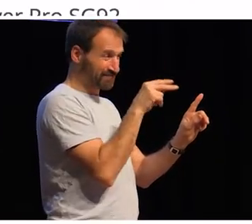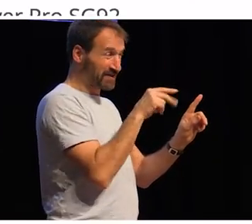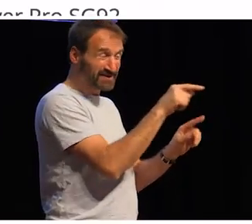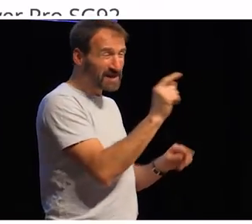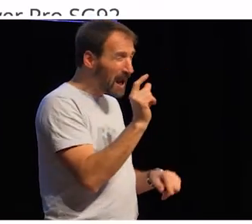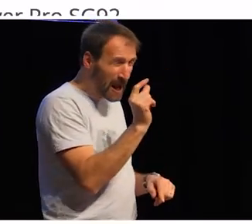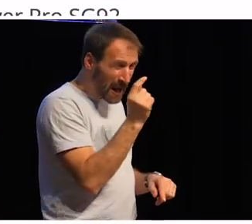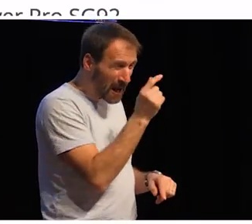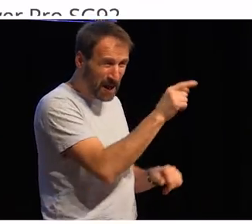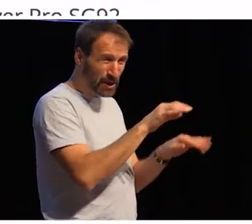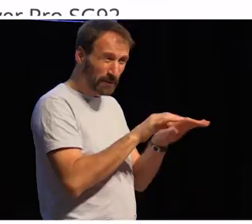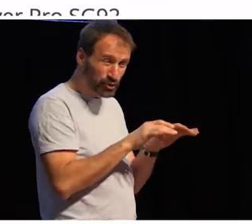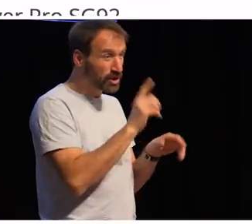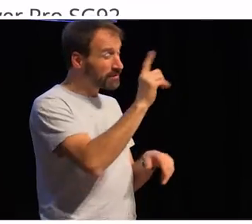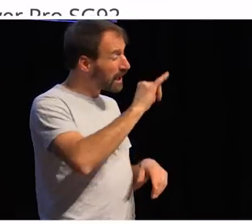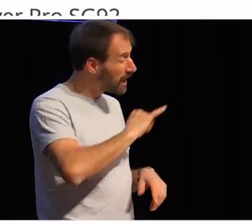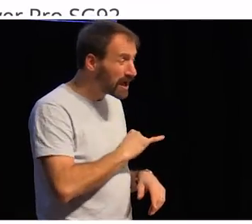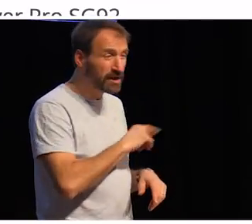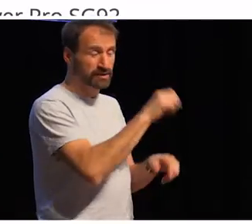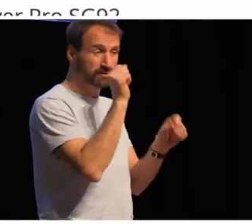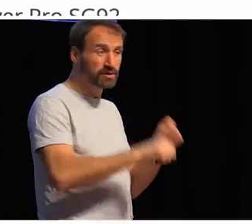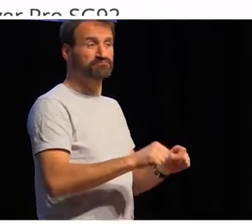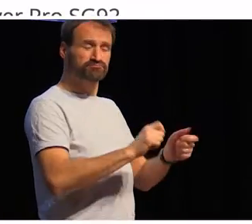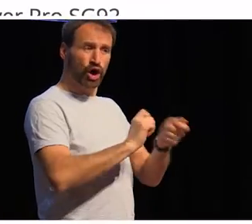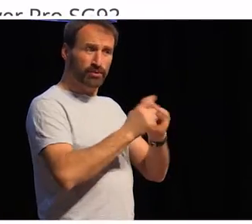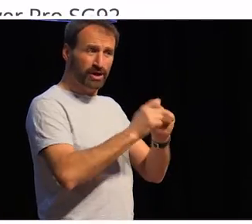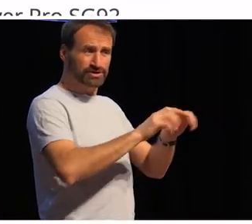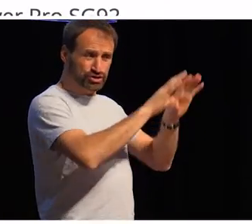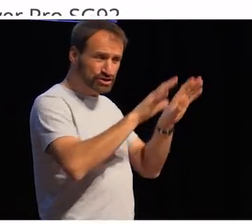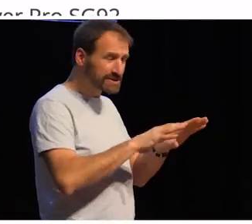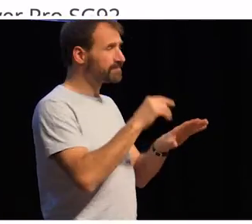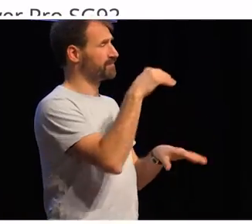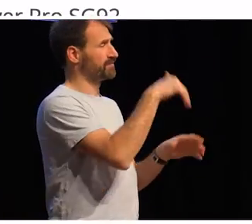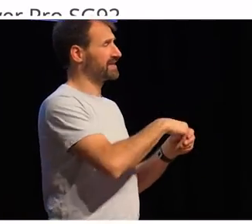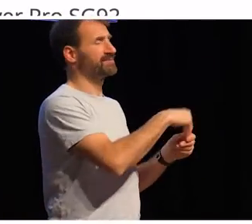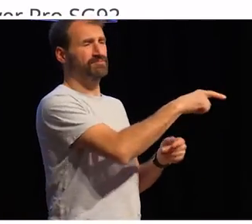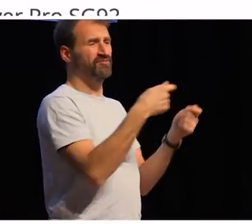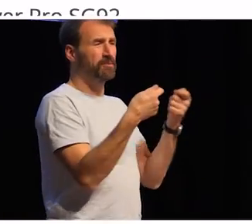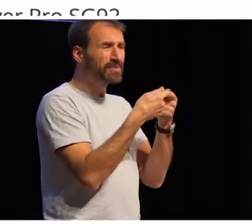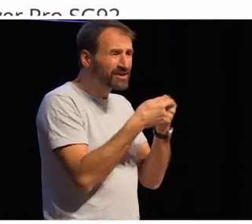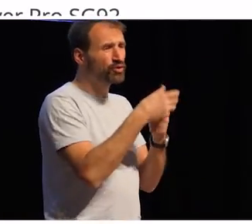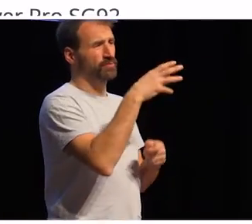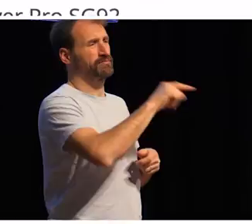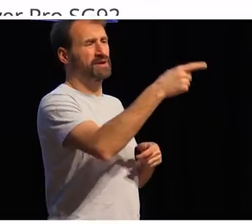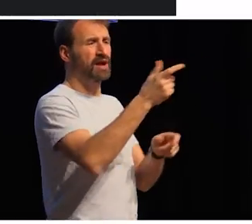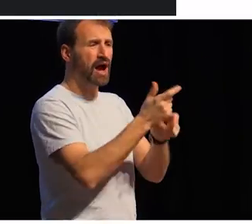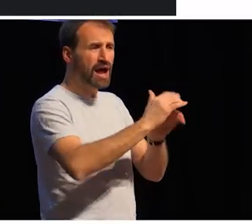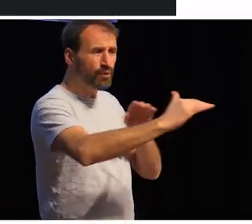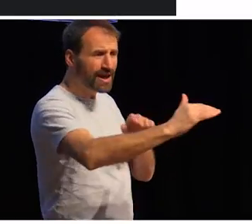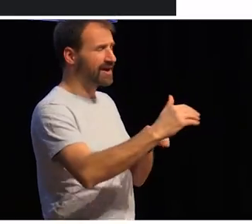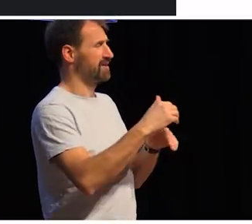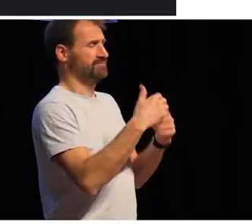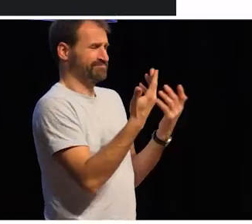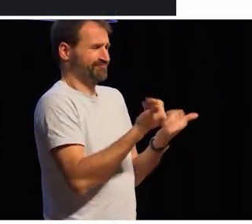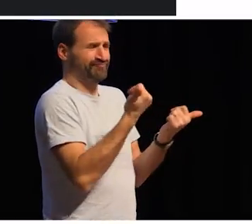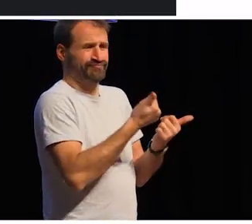and it can allow you to run operating system using Node.js, and you can connect it to hardware and have some fun. So